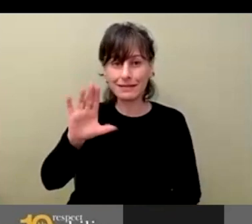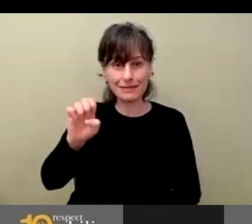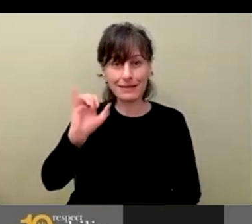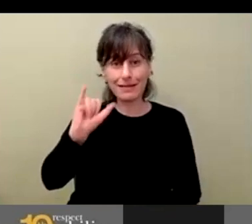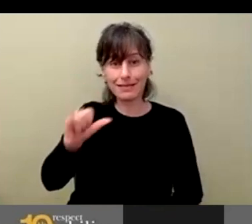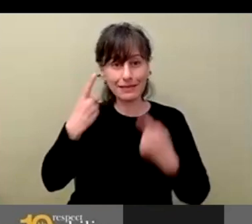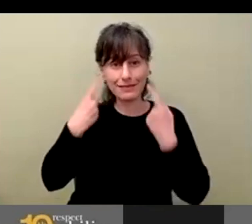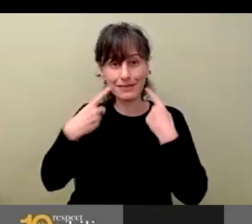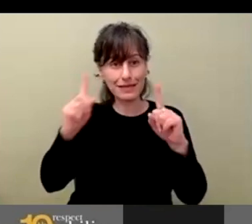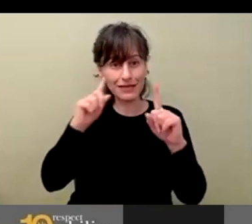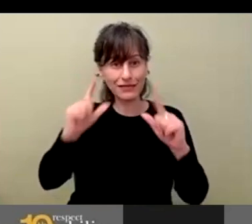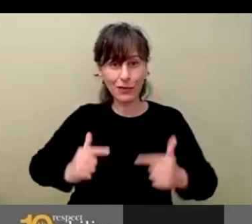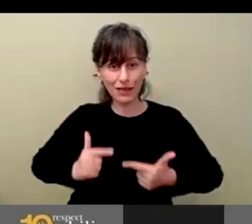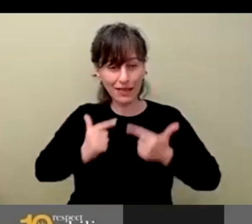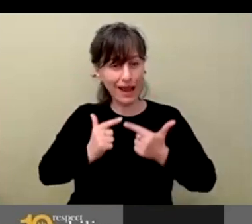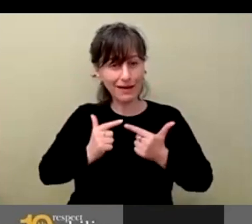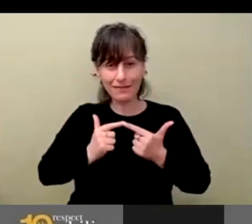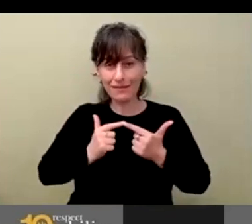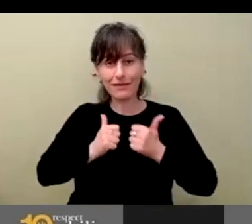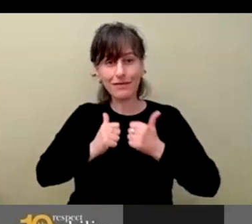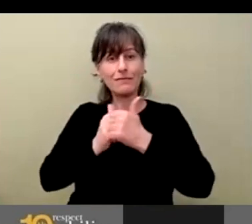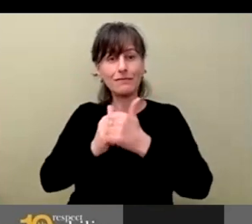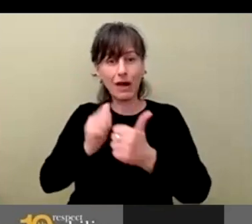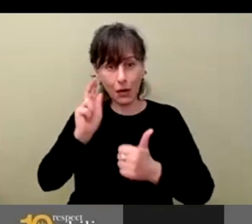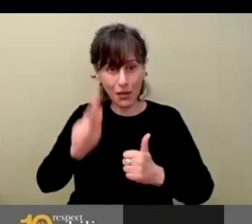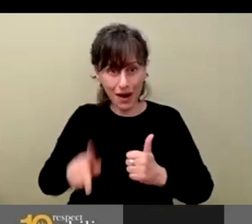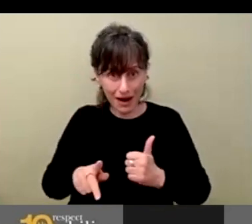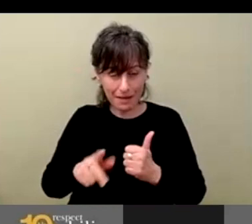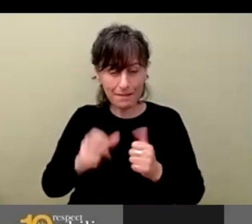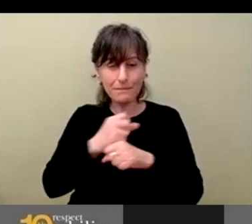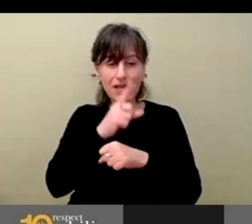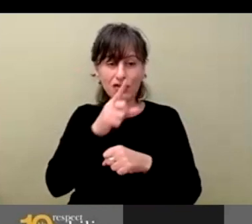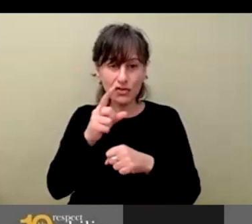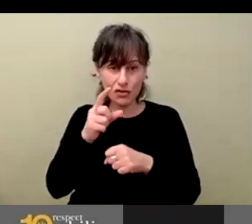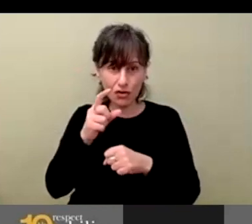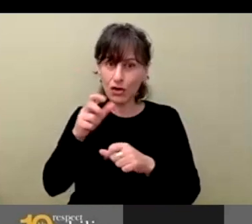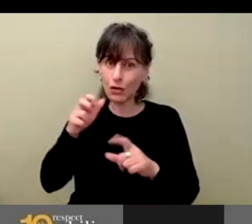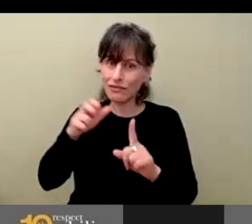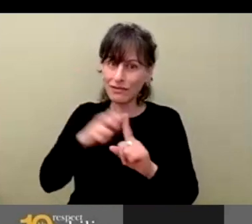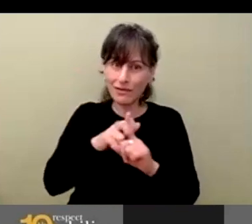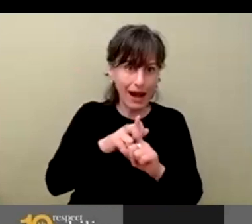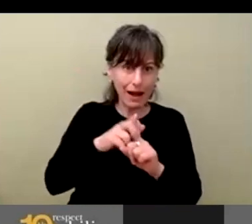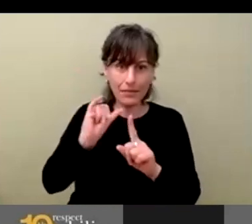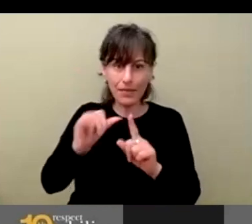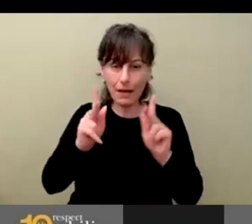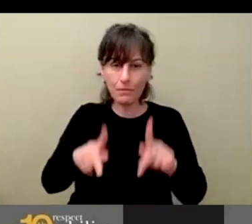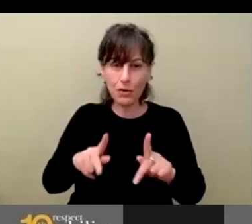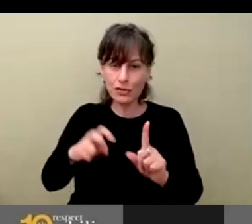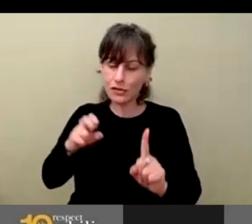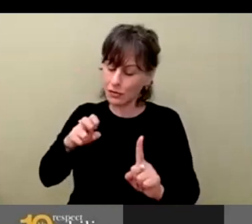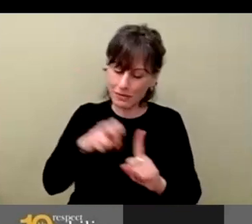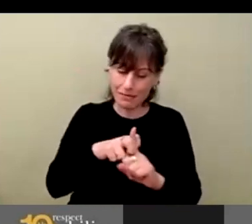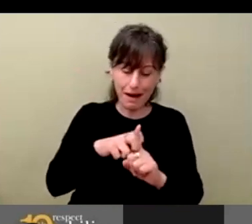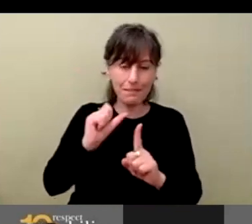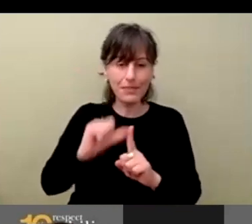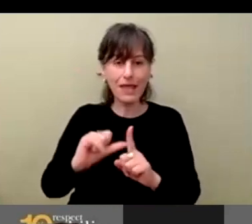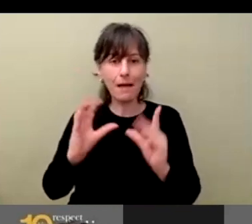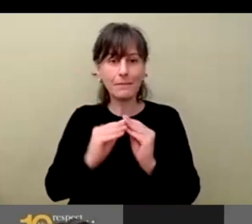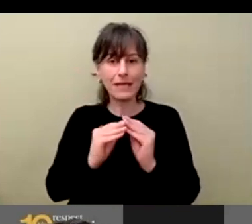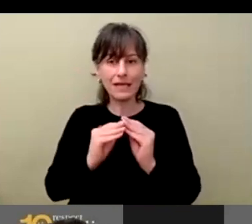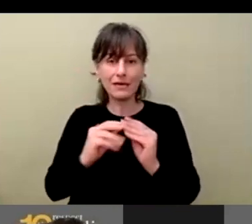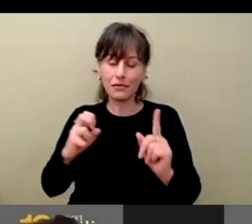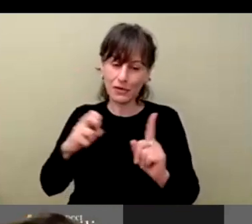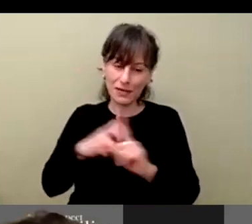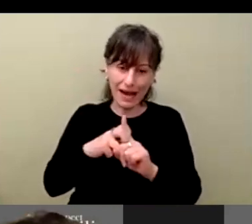by following up and by making sure you get that meeting, or you get that person to review your application,